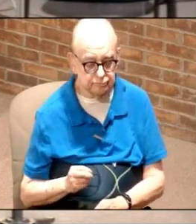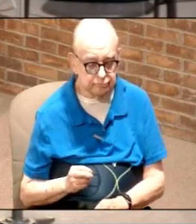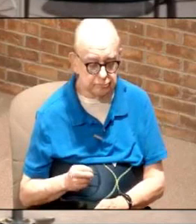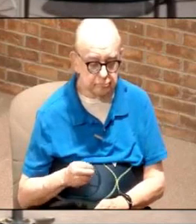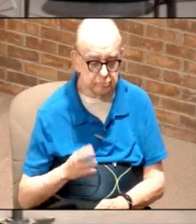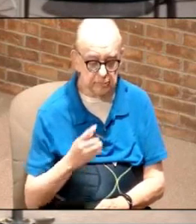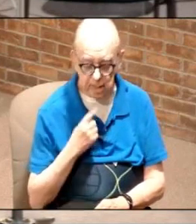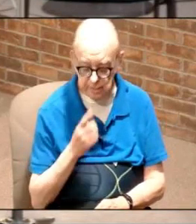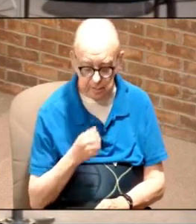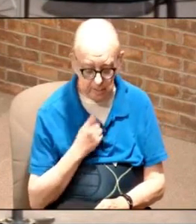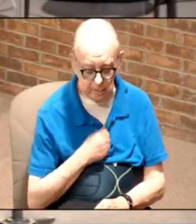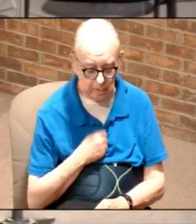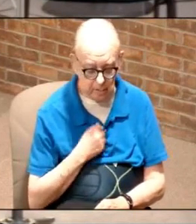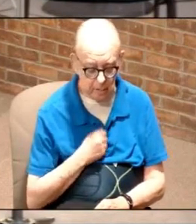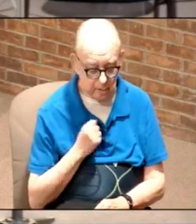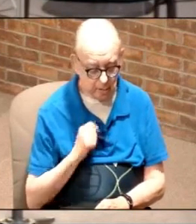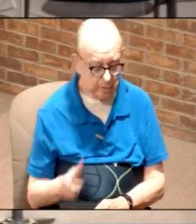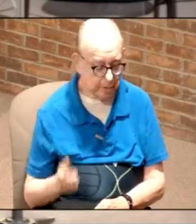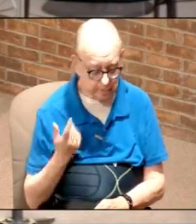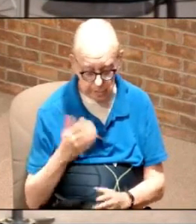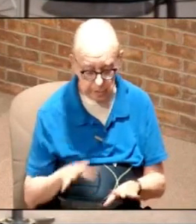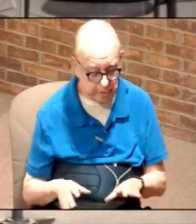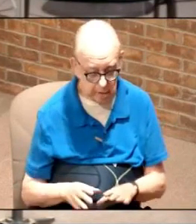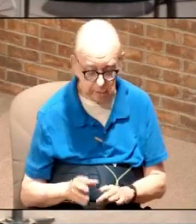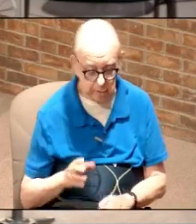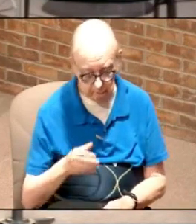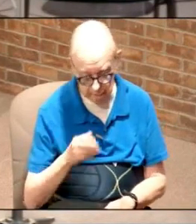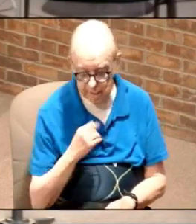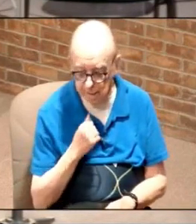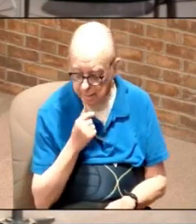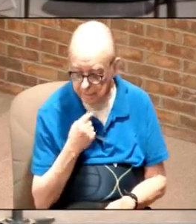Does God say, I'm sorry, you're going to hell now because you did that? No, he doesn't.